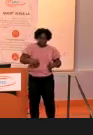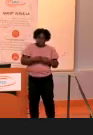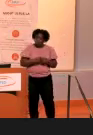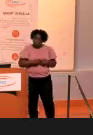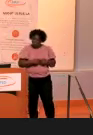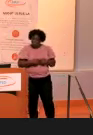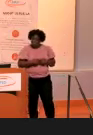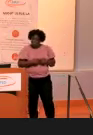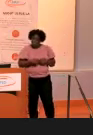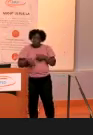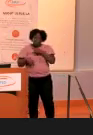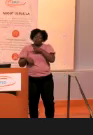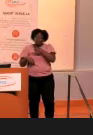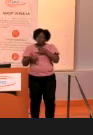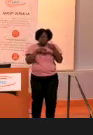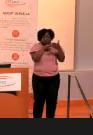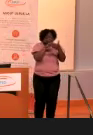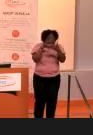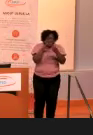So what does our study entail?